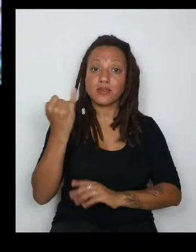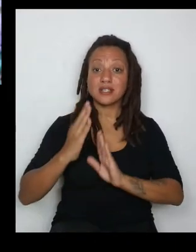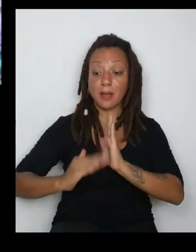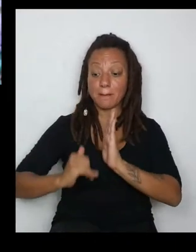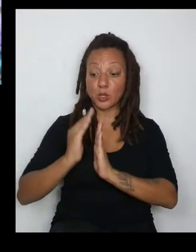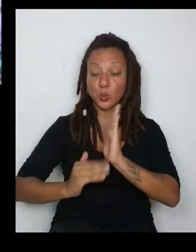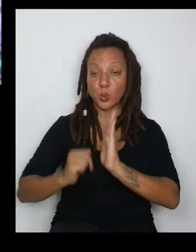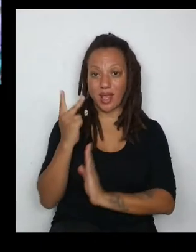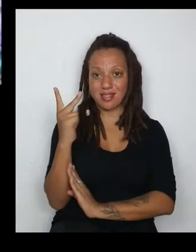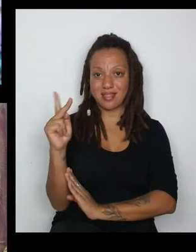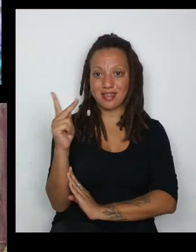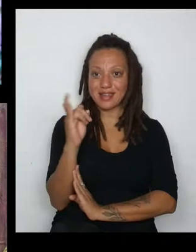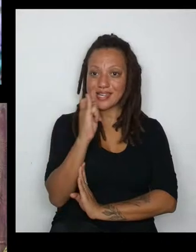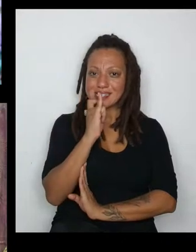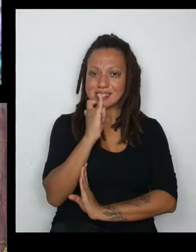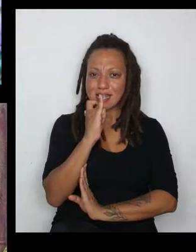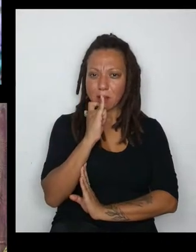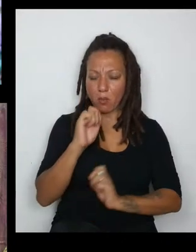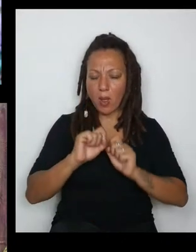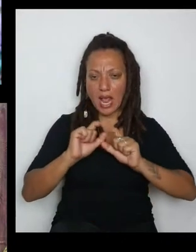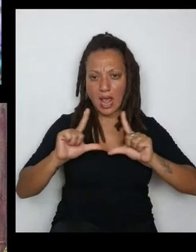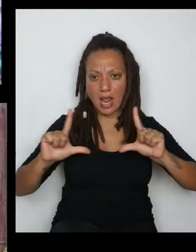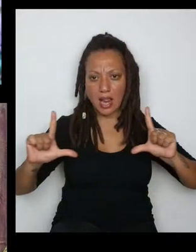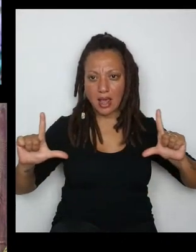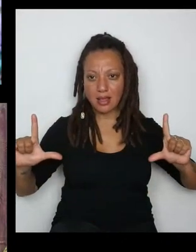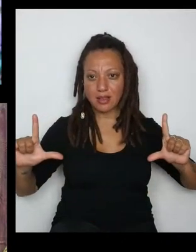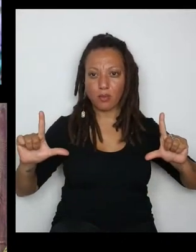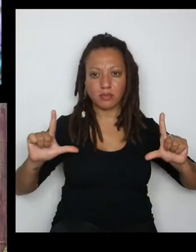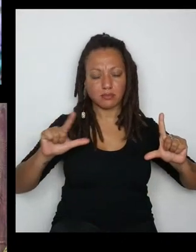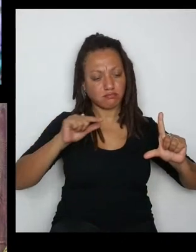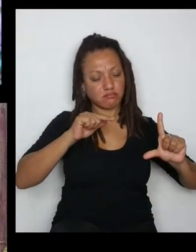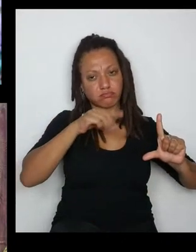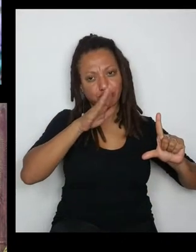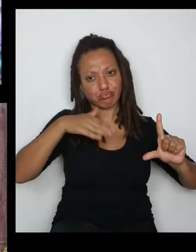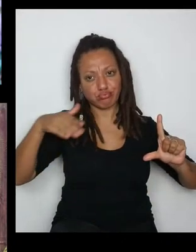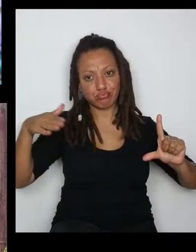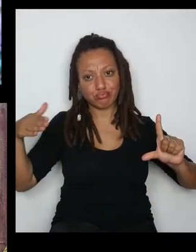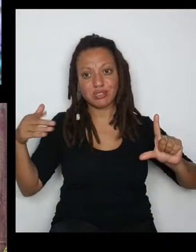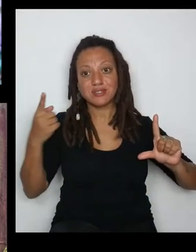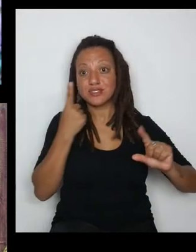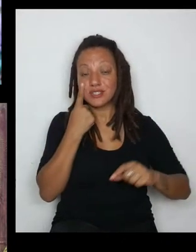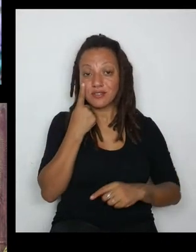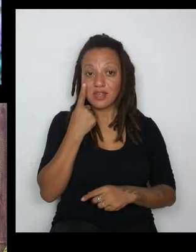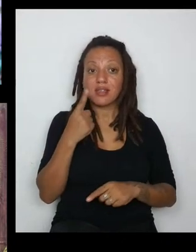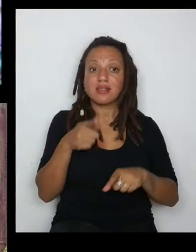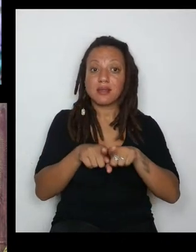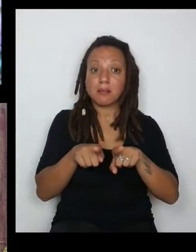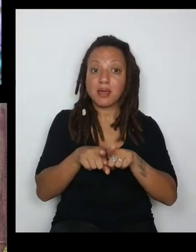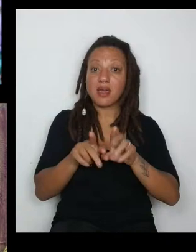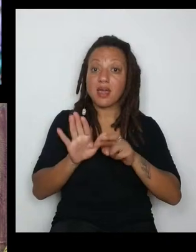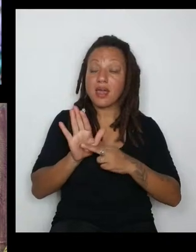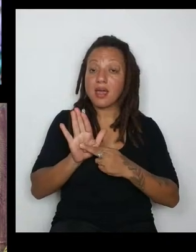at heart you can see a banner on which there is a kind of goganesque uh nude right at the uh at the